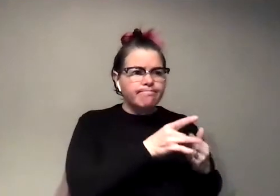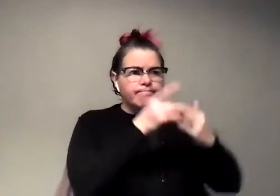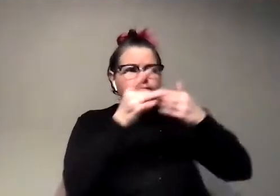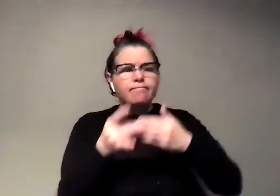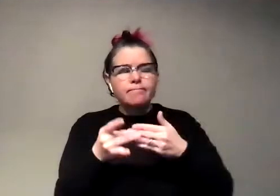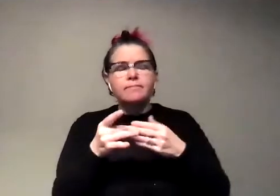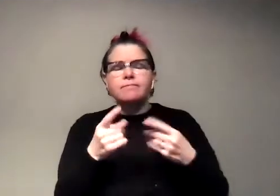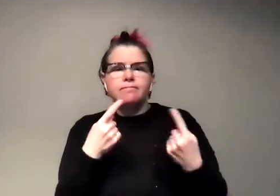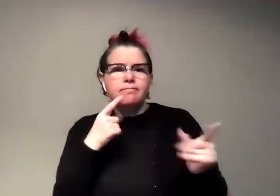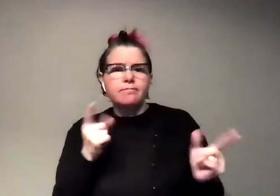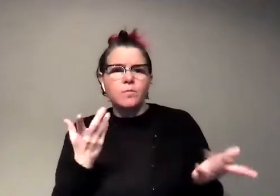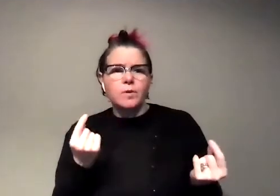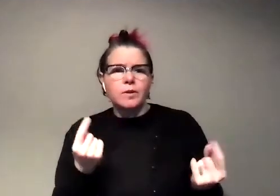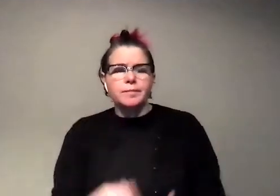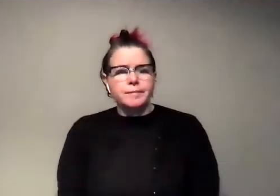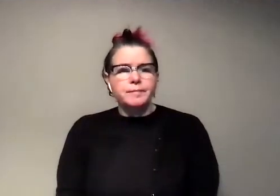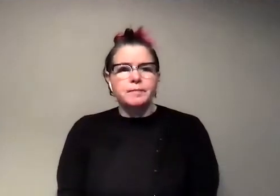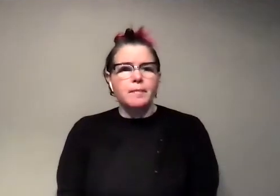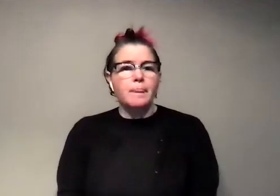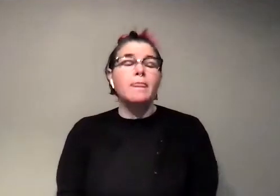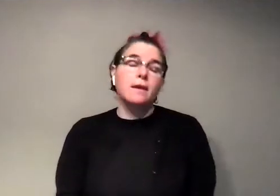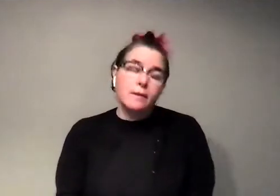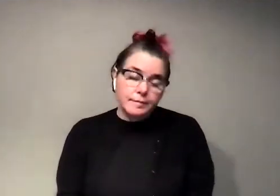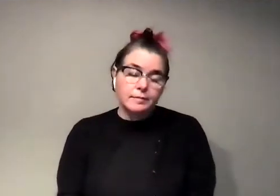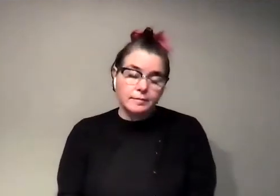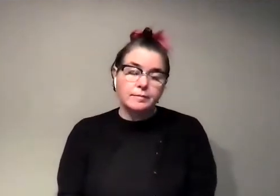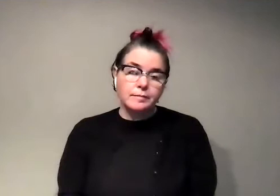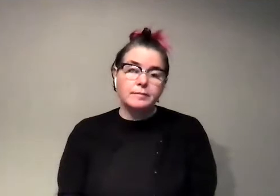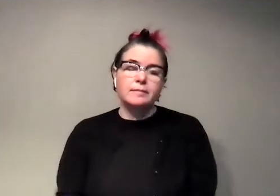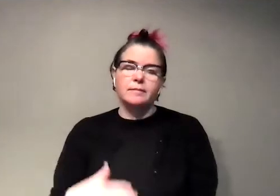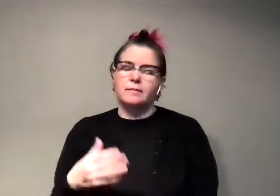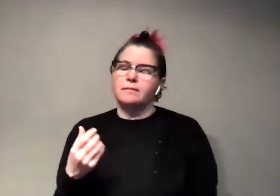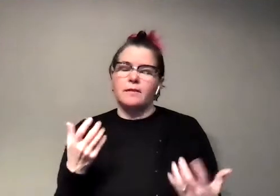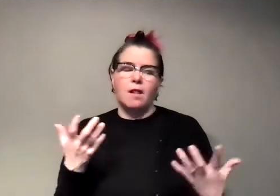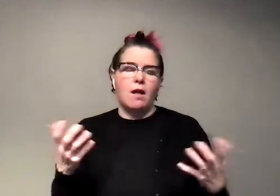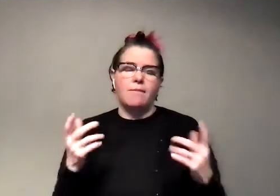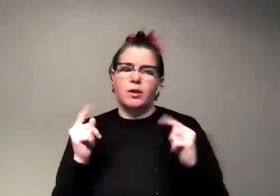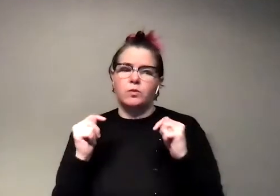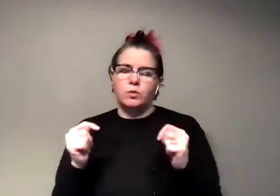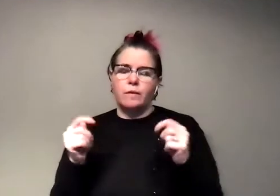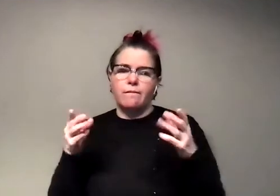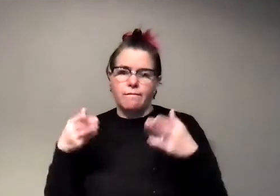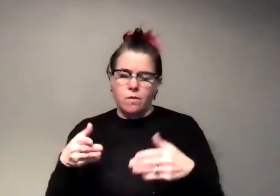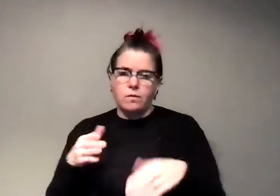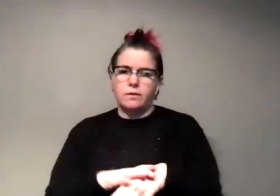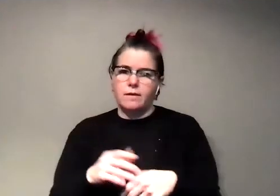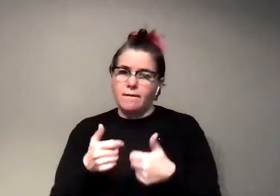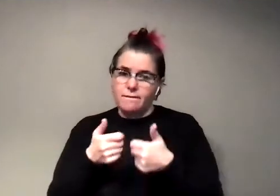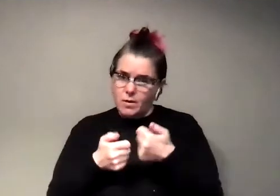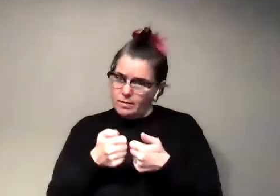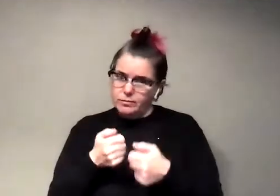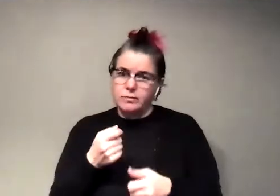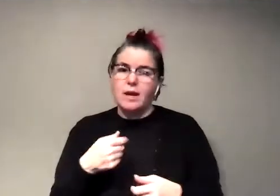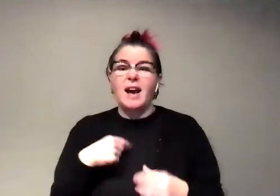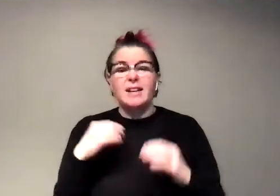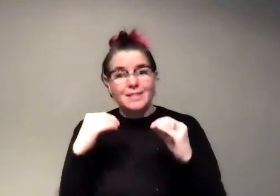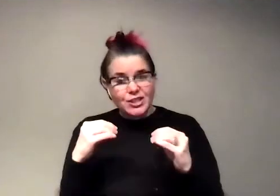success? Yeah, a lot of my tutoring is focused around video games, and I teach a video